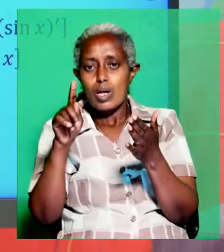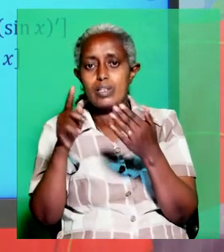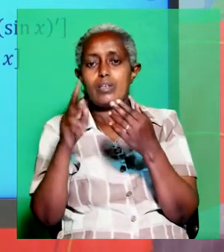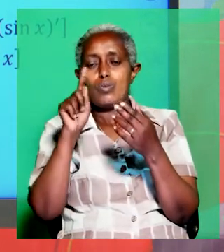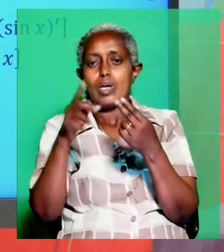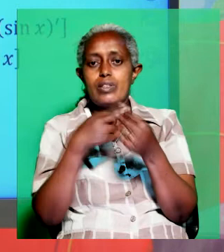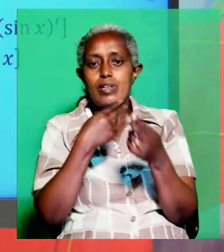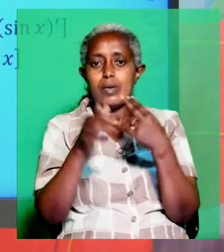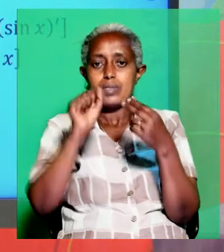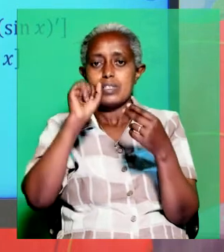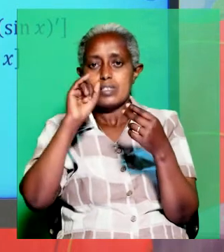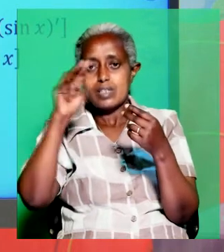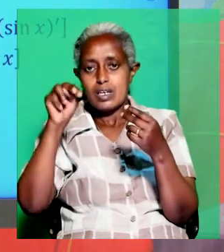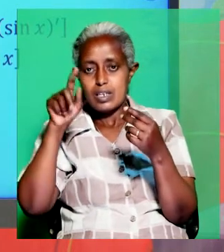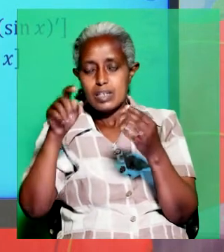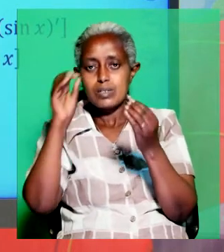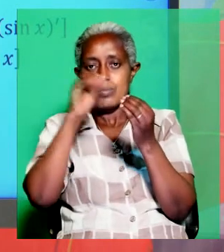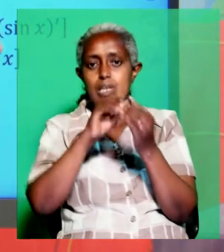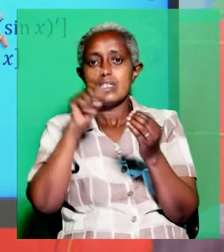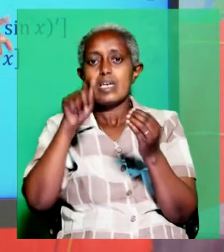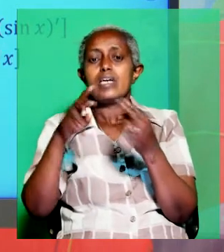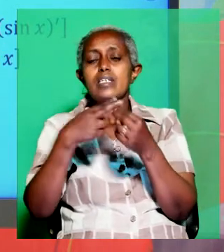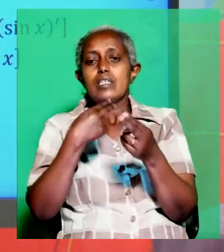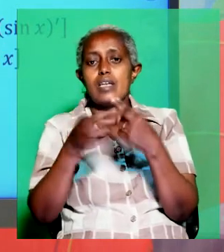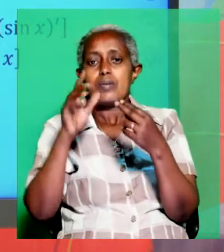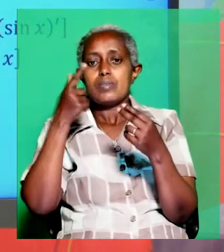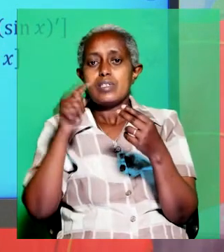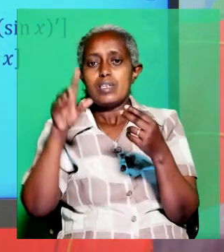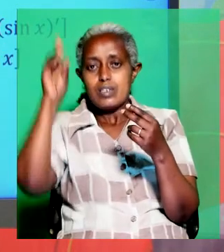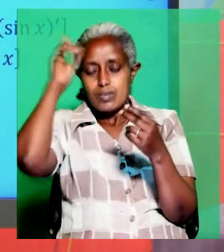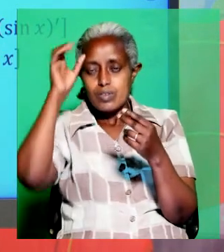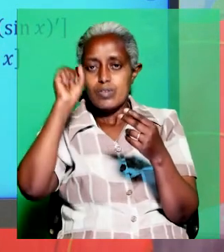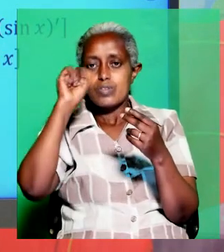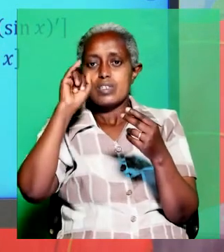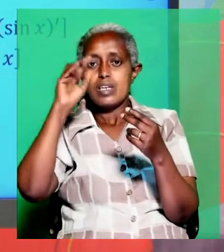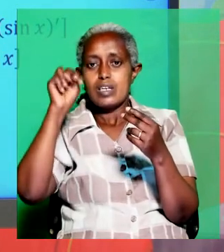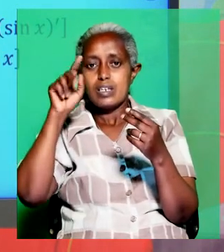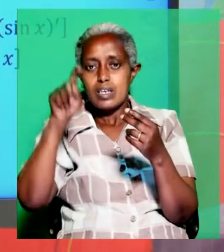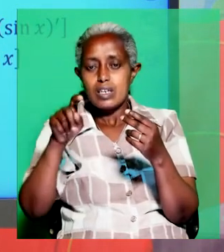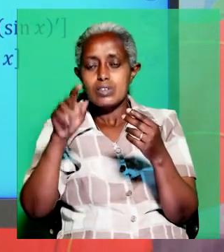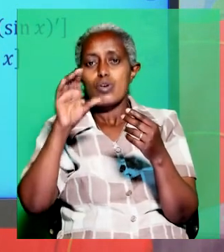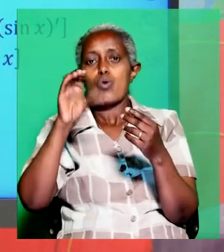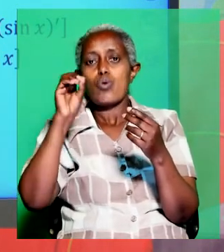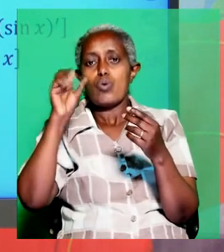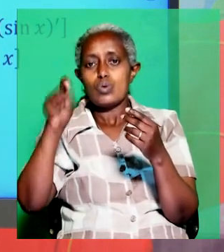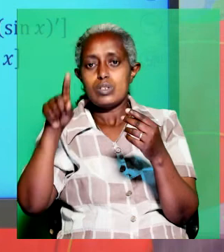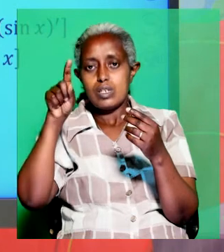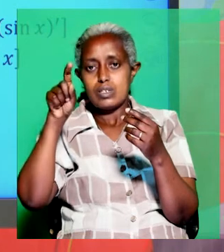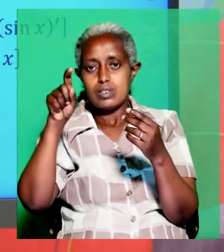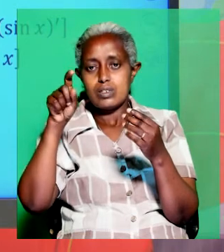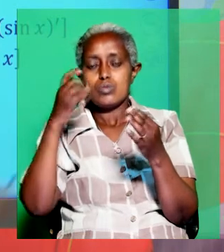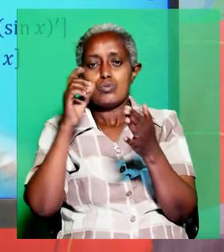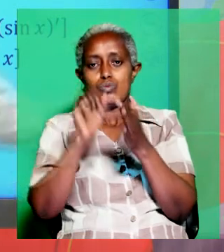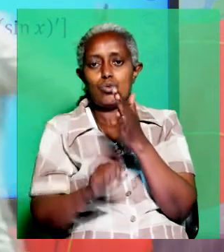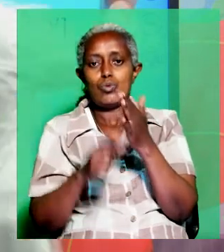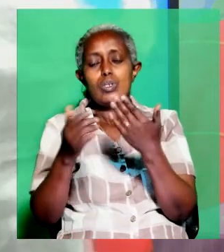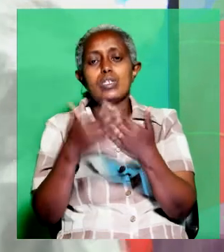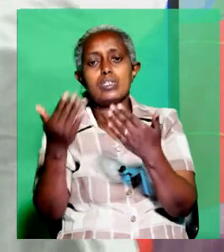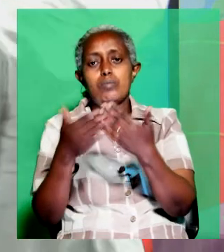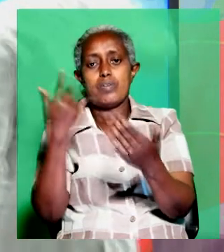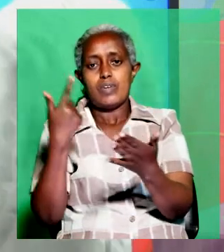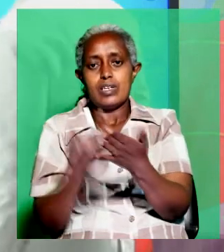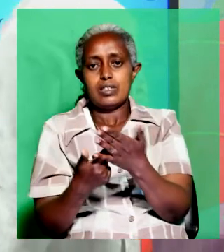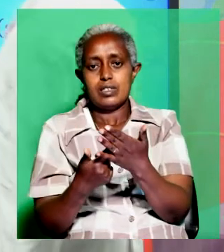1 times sine x plus x times the derivative of sine x is this cos x. So simplifying